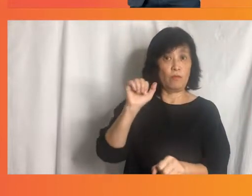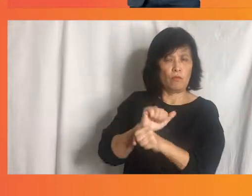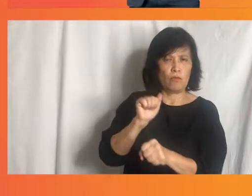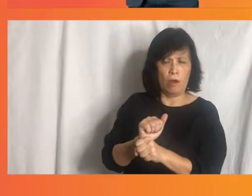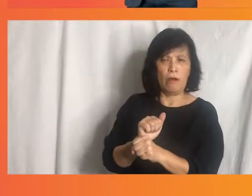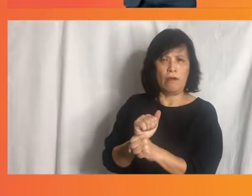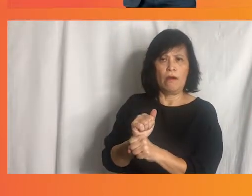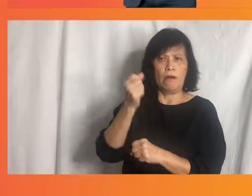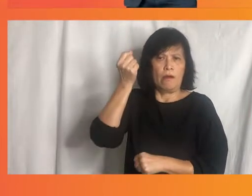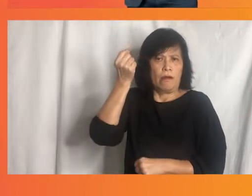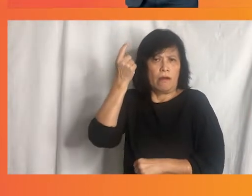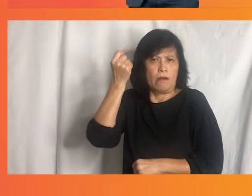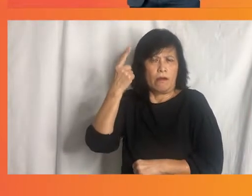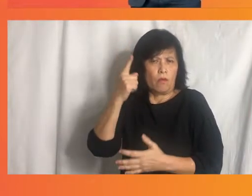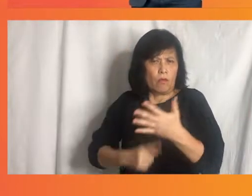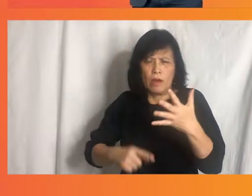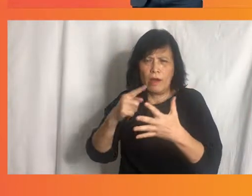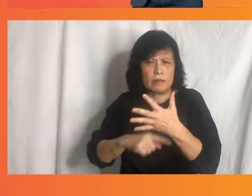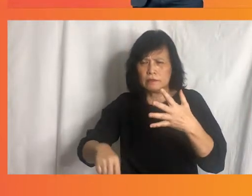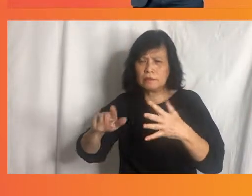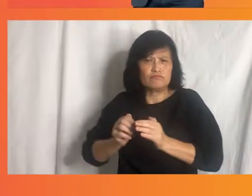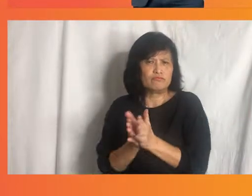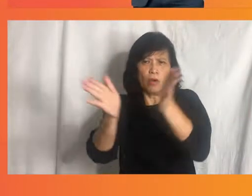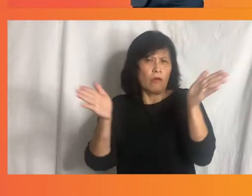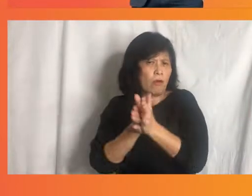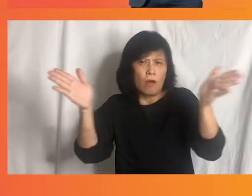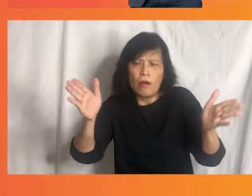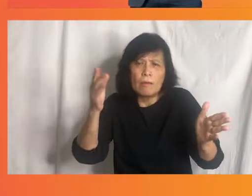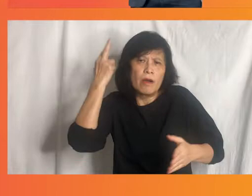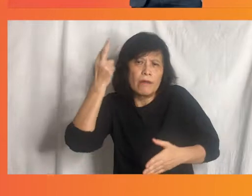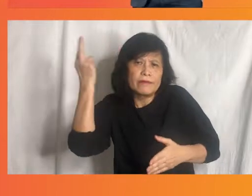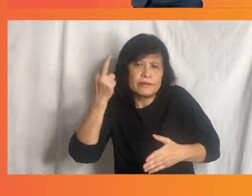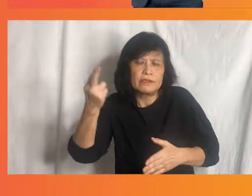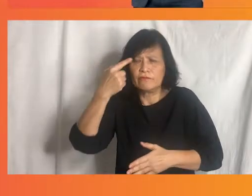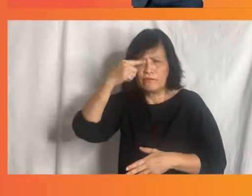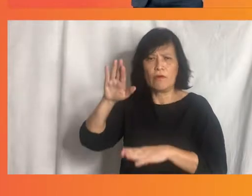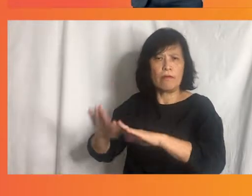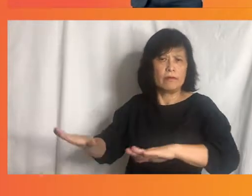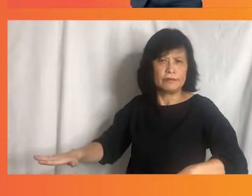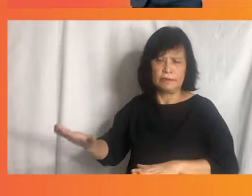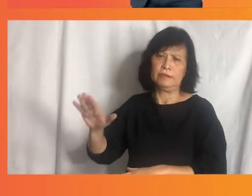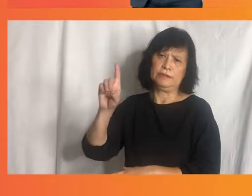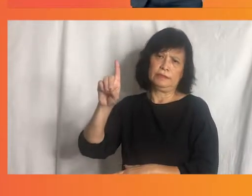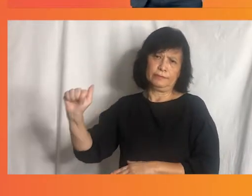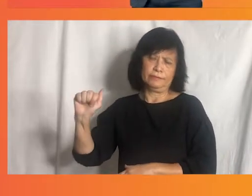what are some of the common factors influencing activity participation in children with disabilities.